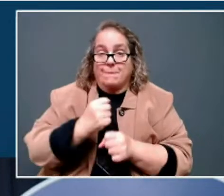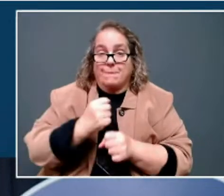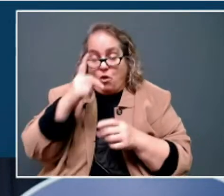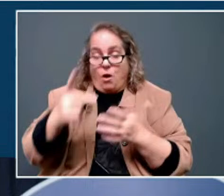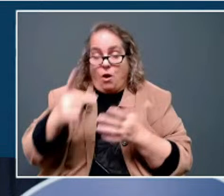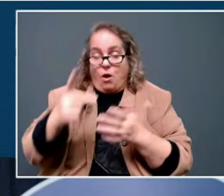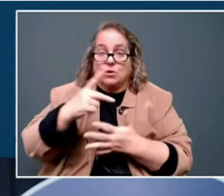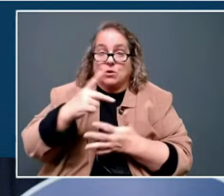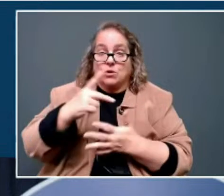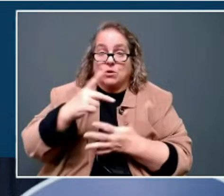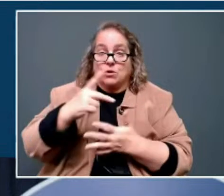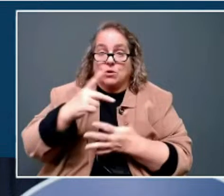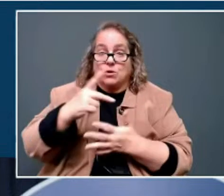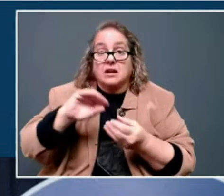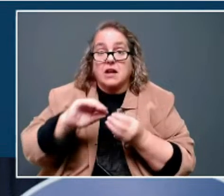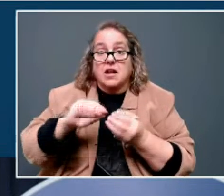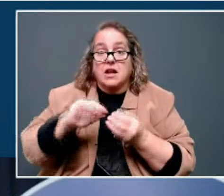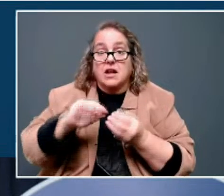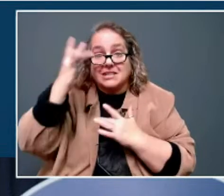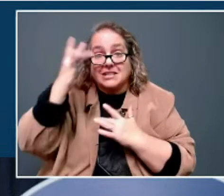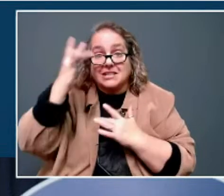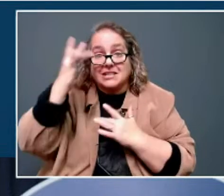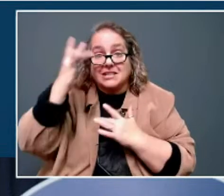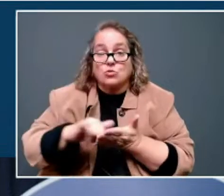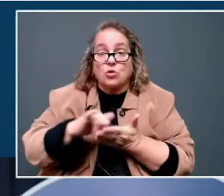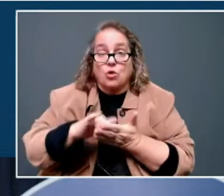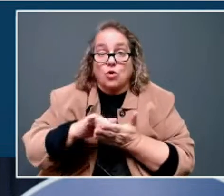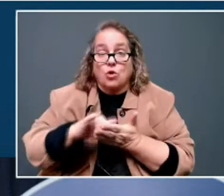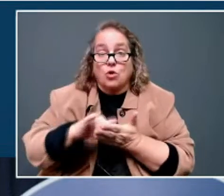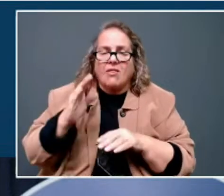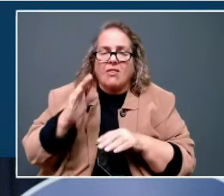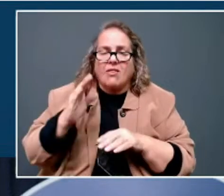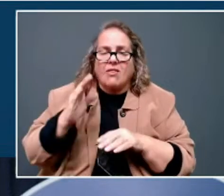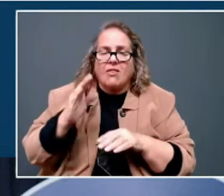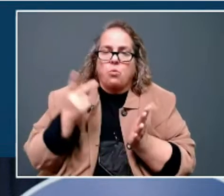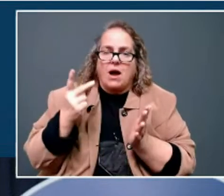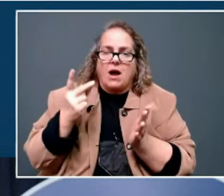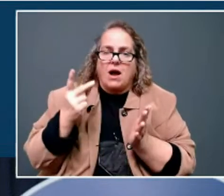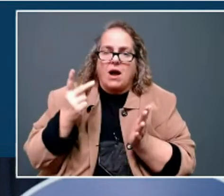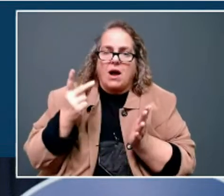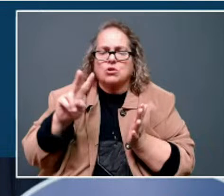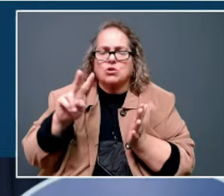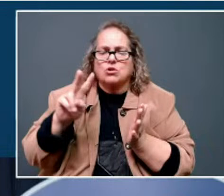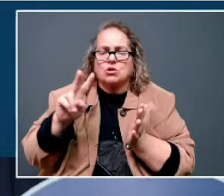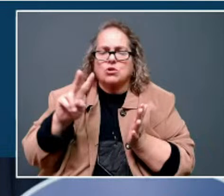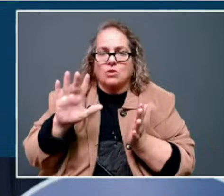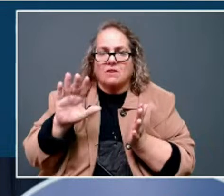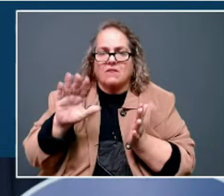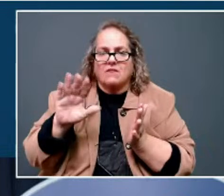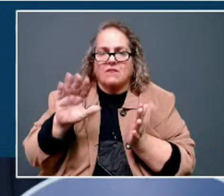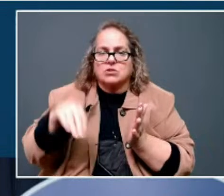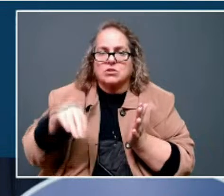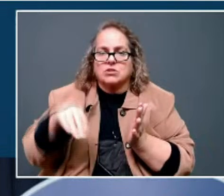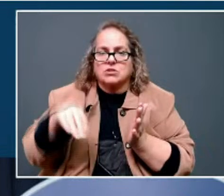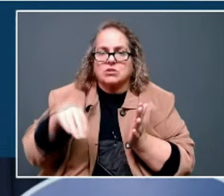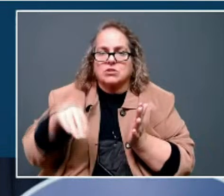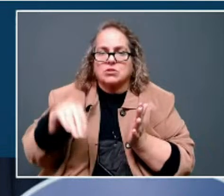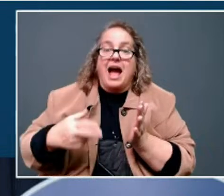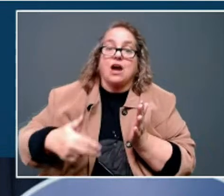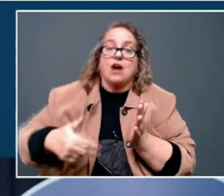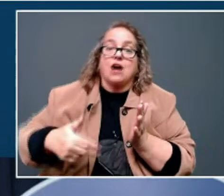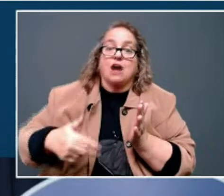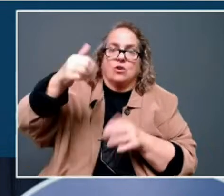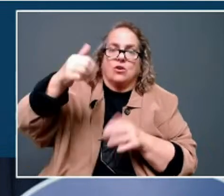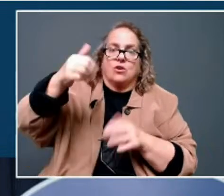York is more than twice. It's actually about 225% more higher than